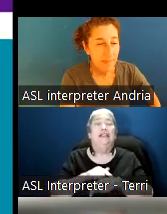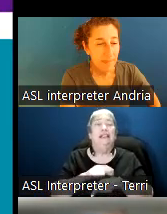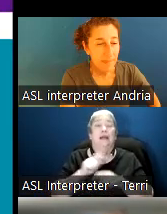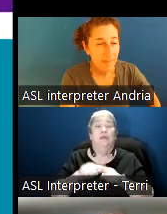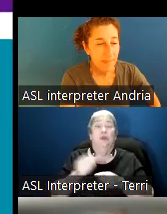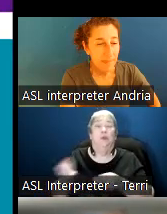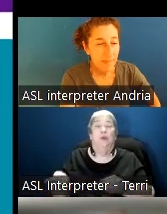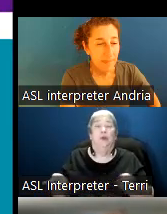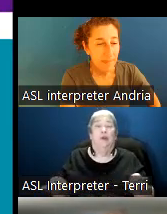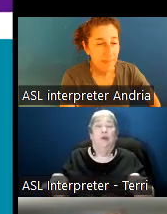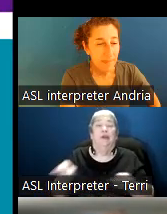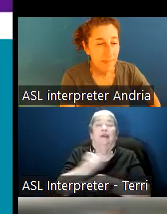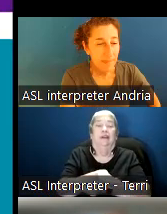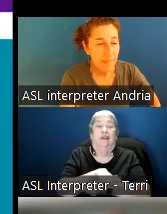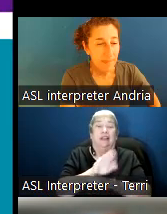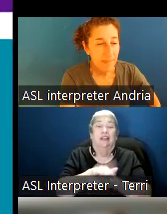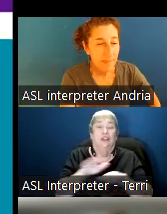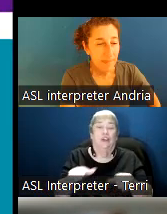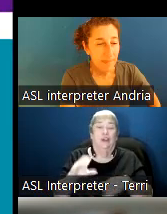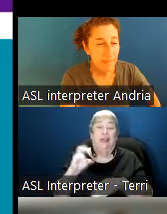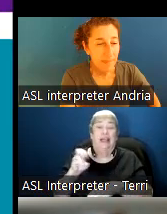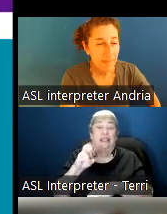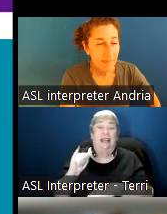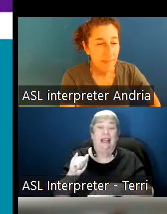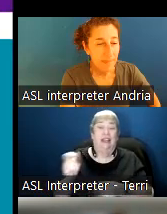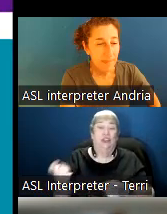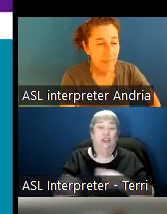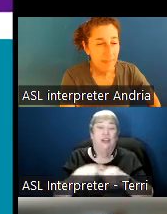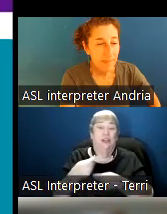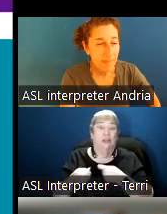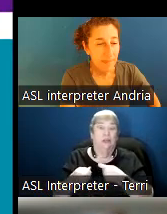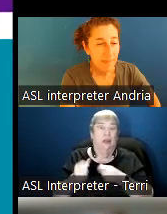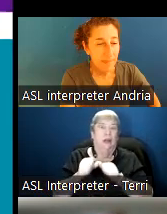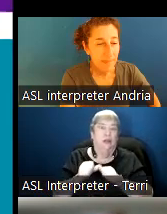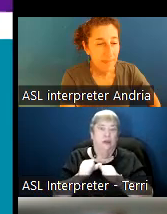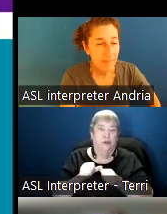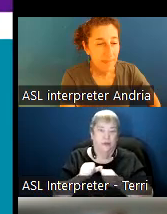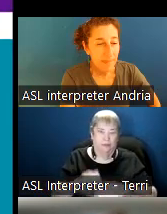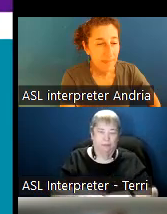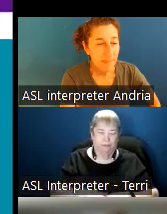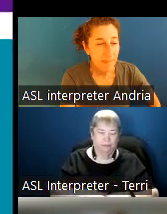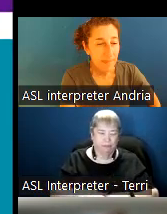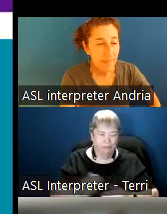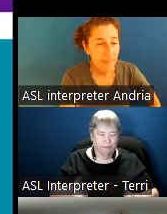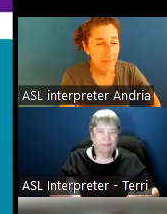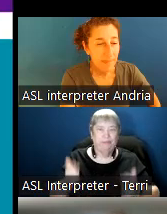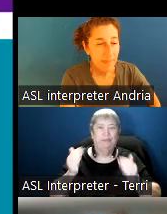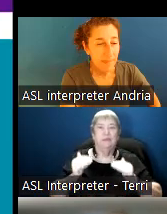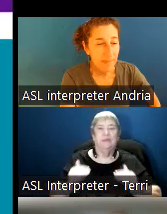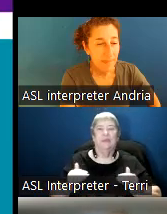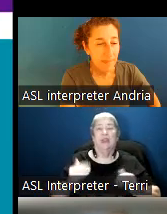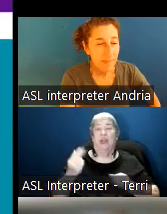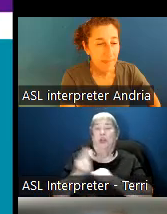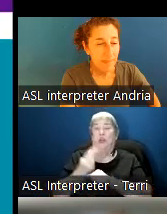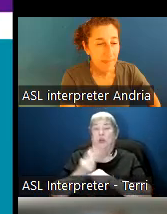that. Using male privilege, playing the king of the castle, master of my home,